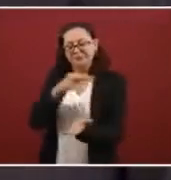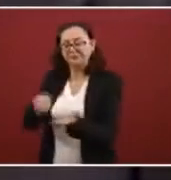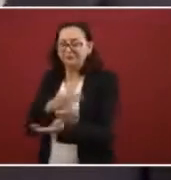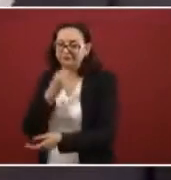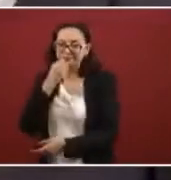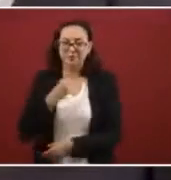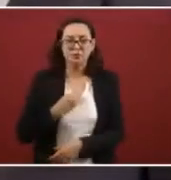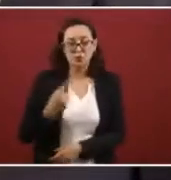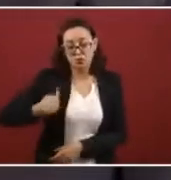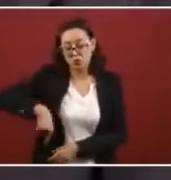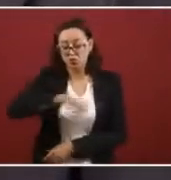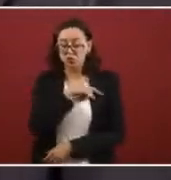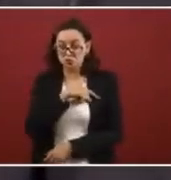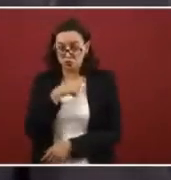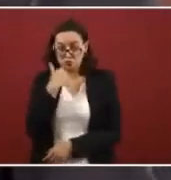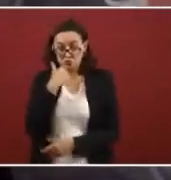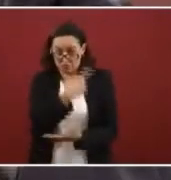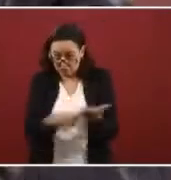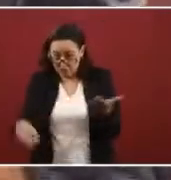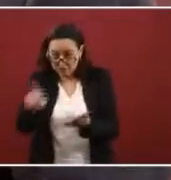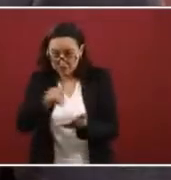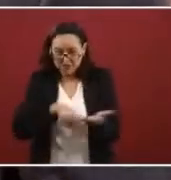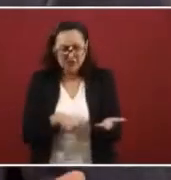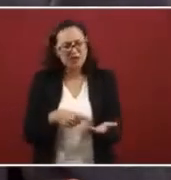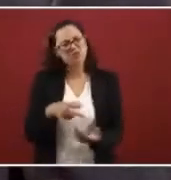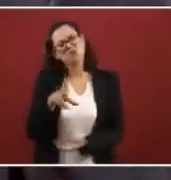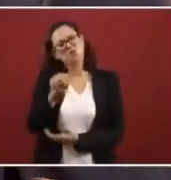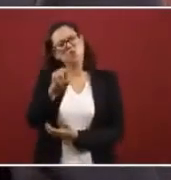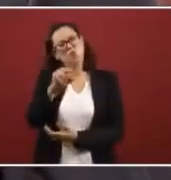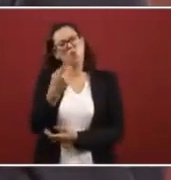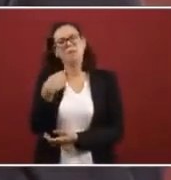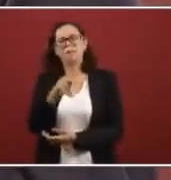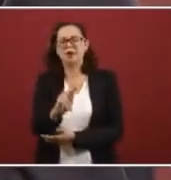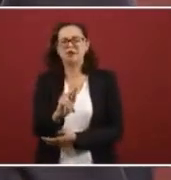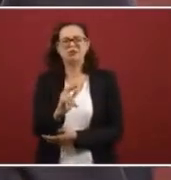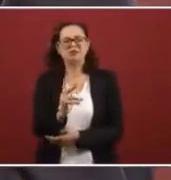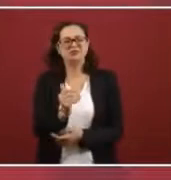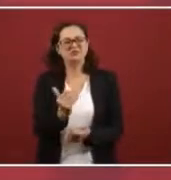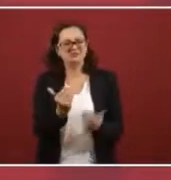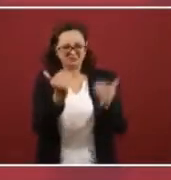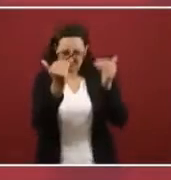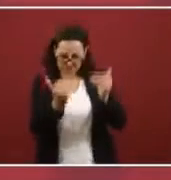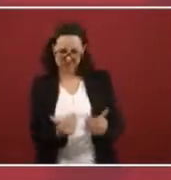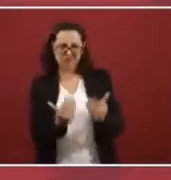it's that showing that we have a good disposition to lower it.